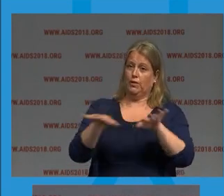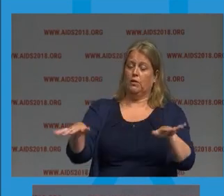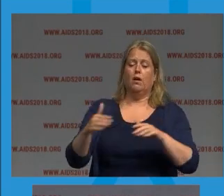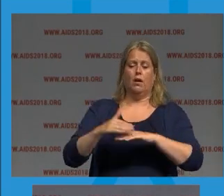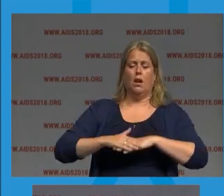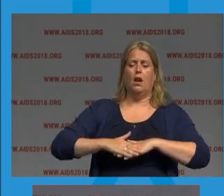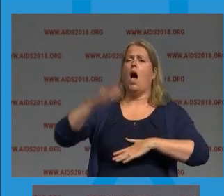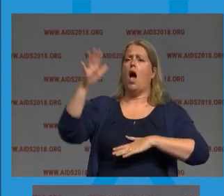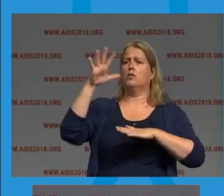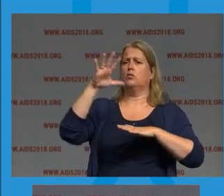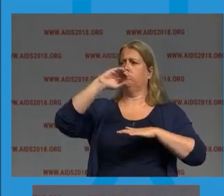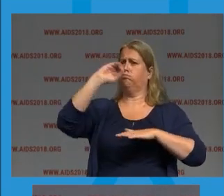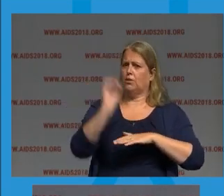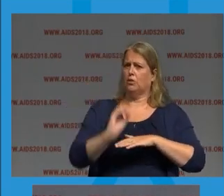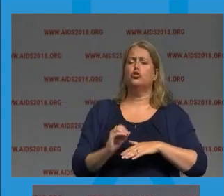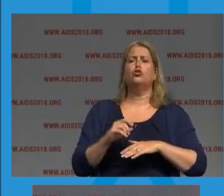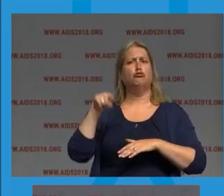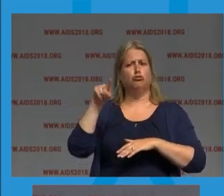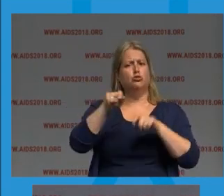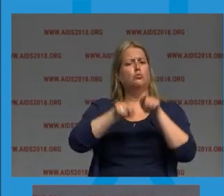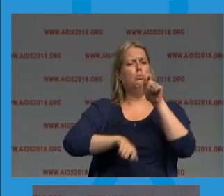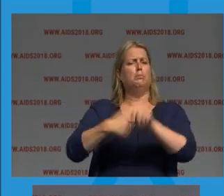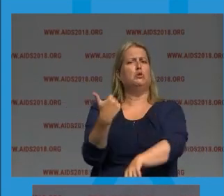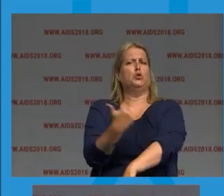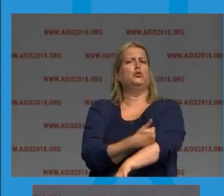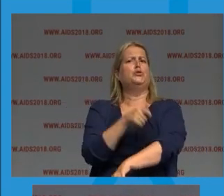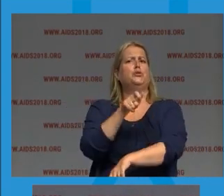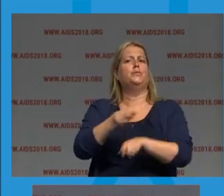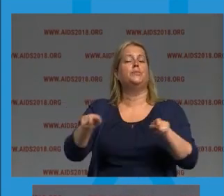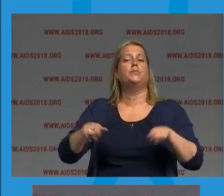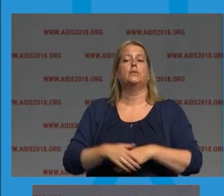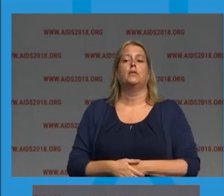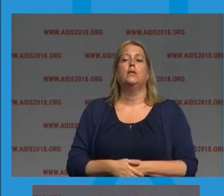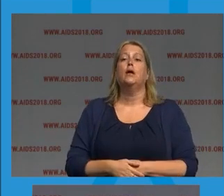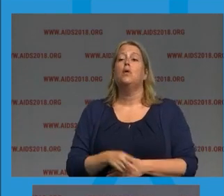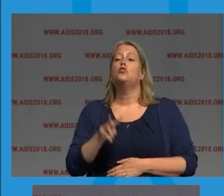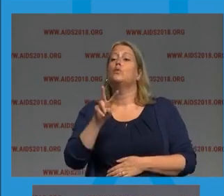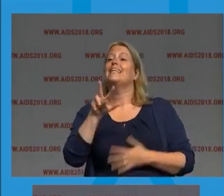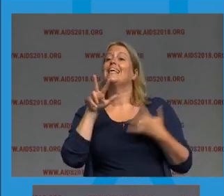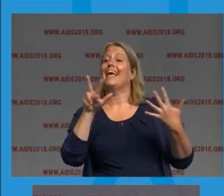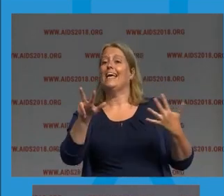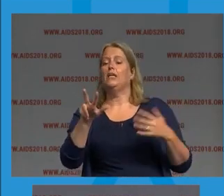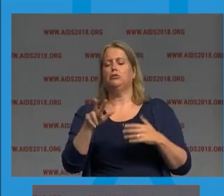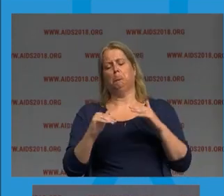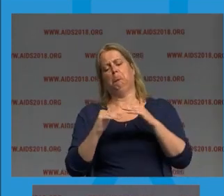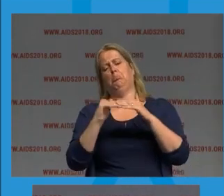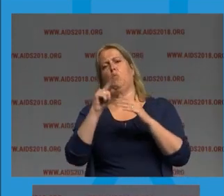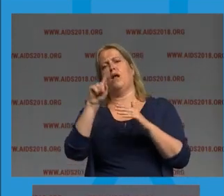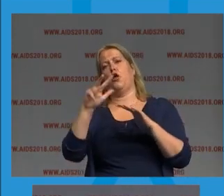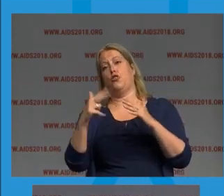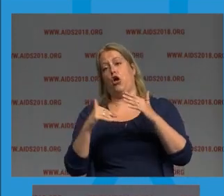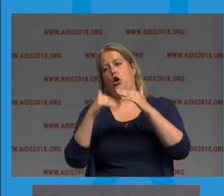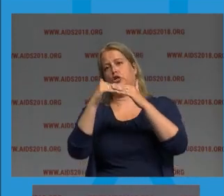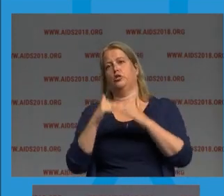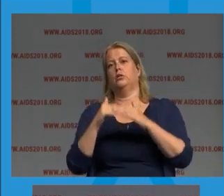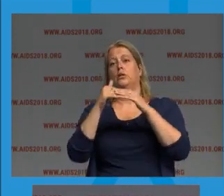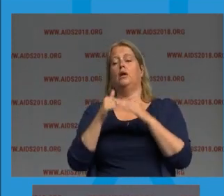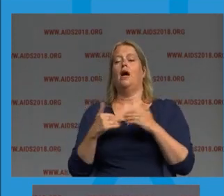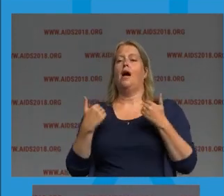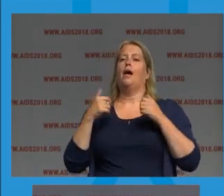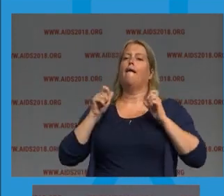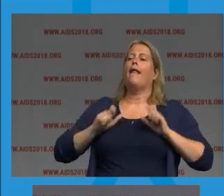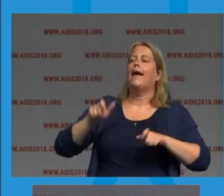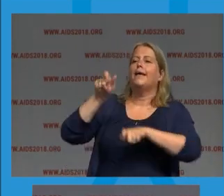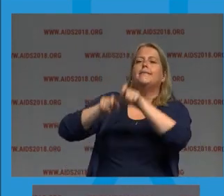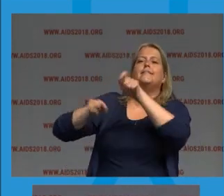inject drugs. But you also have about 28% of the infections, or close to a third of the number of infections, related to clients and sexual